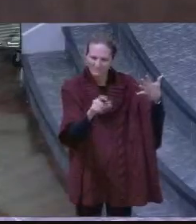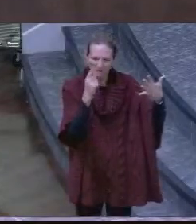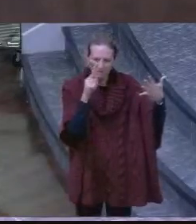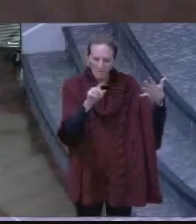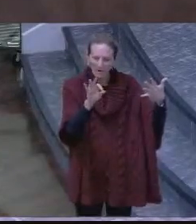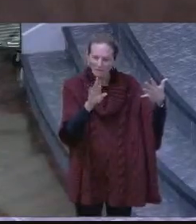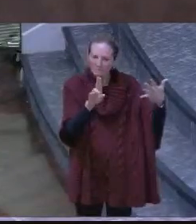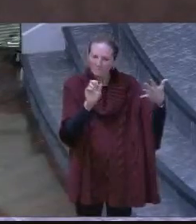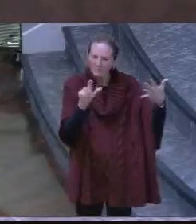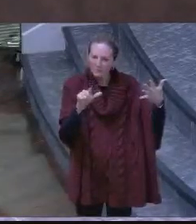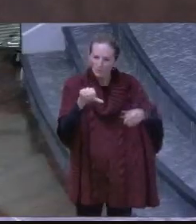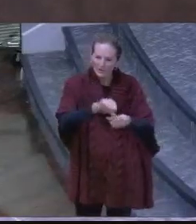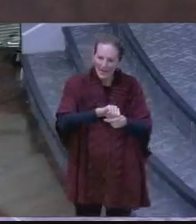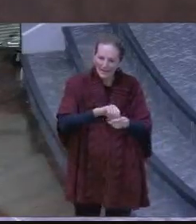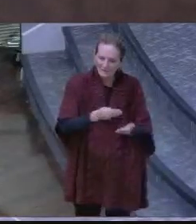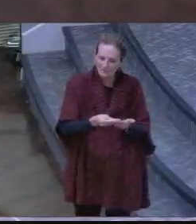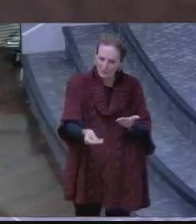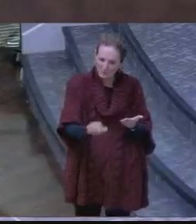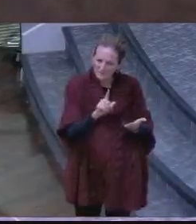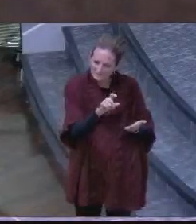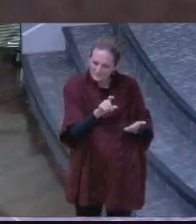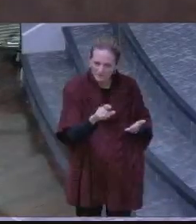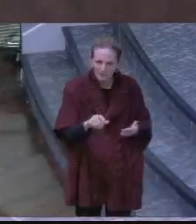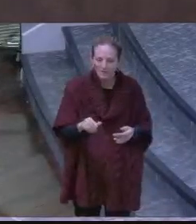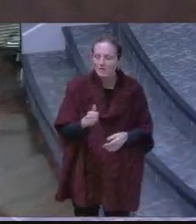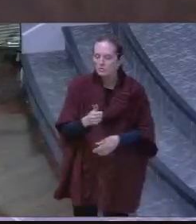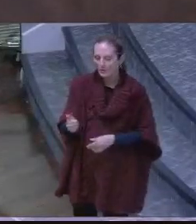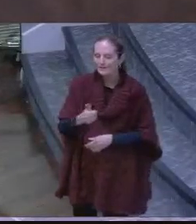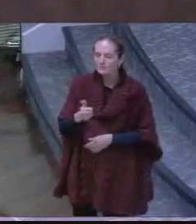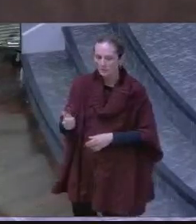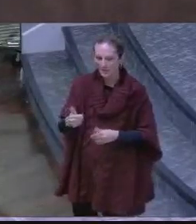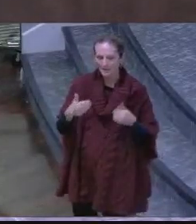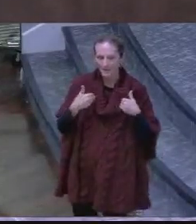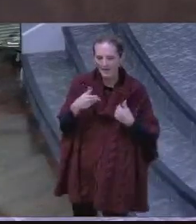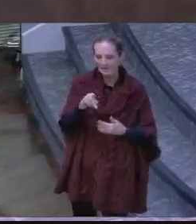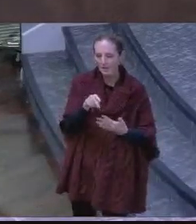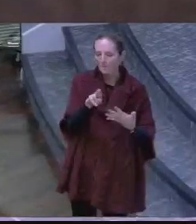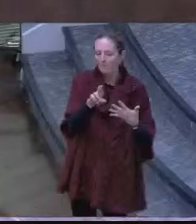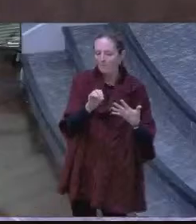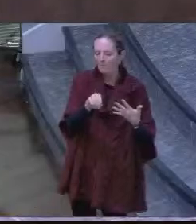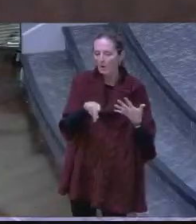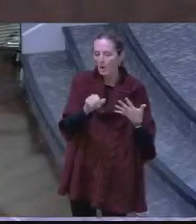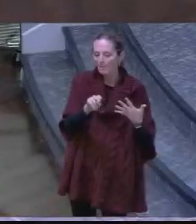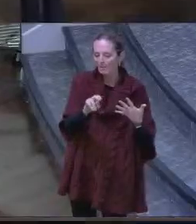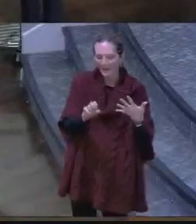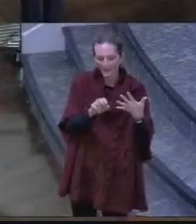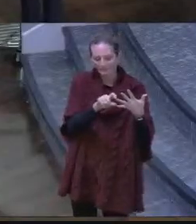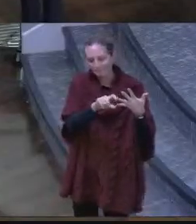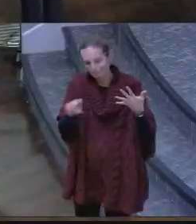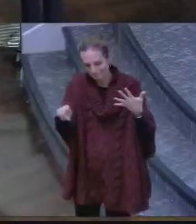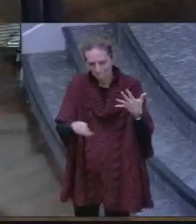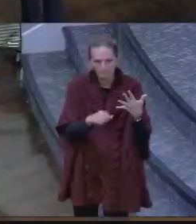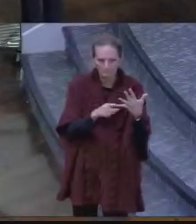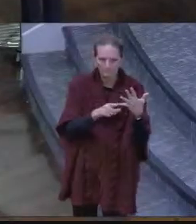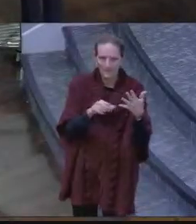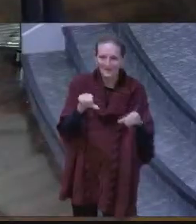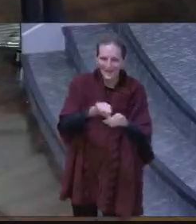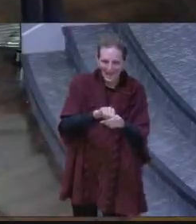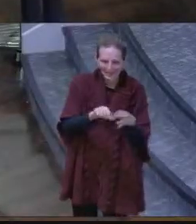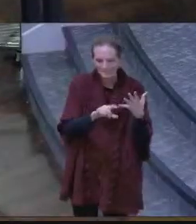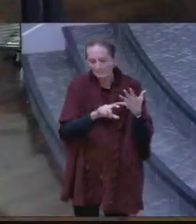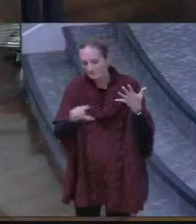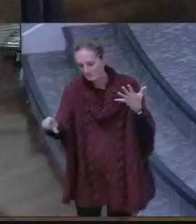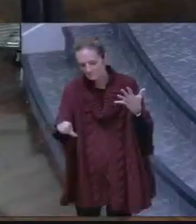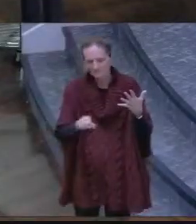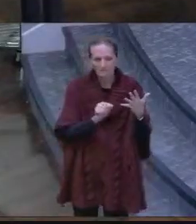fuel purchases? I'm just curious. Transportation has a propane line, it has a diesel line, and it has a gasoline line in our budget.